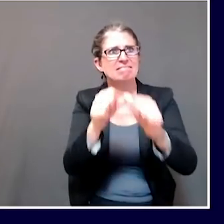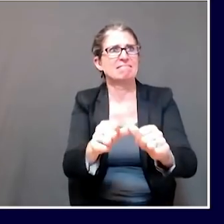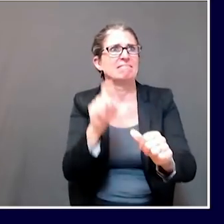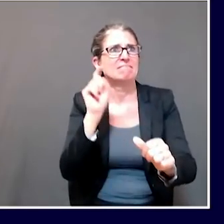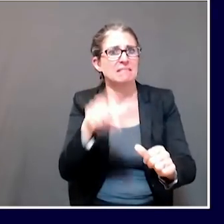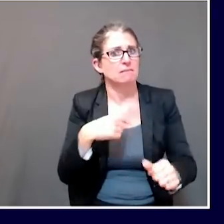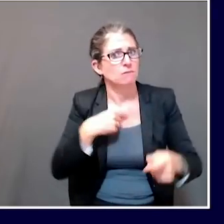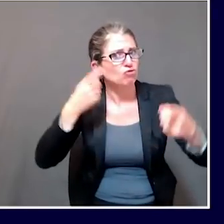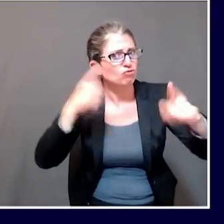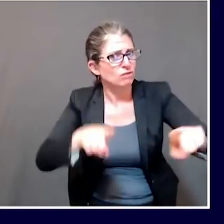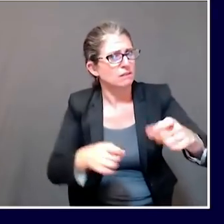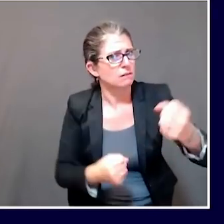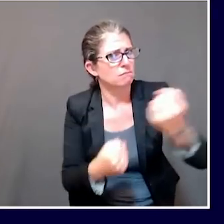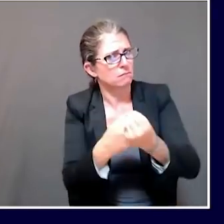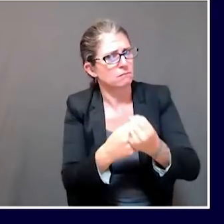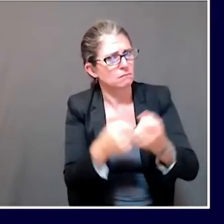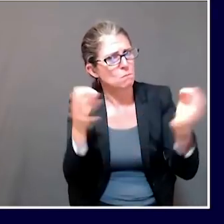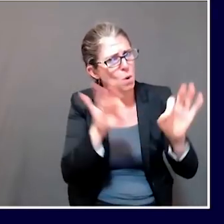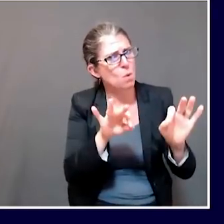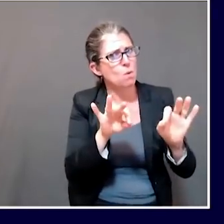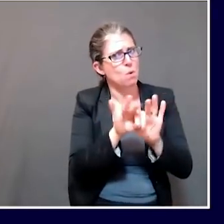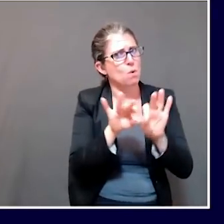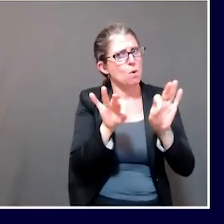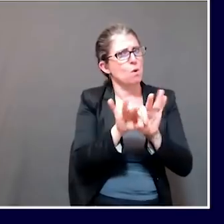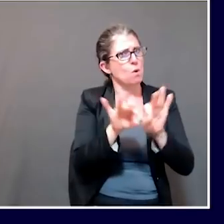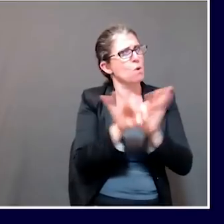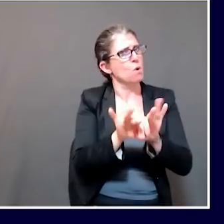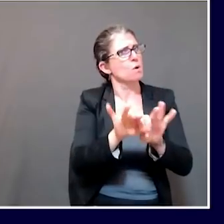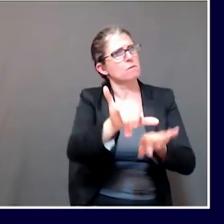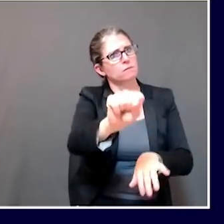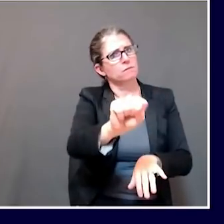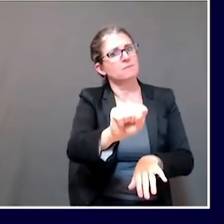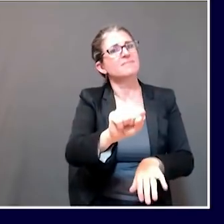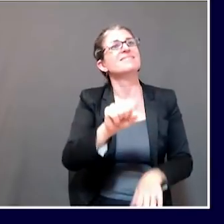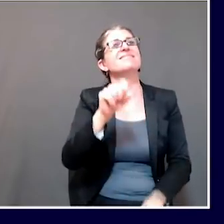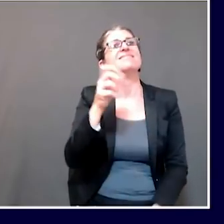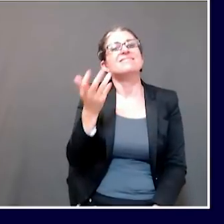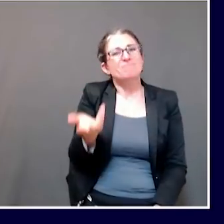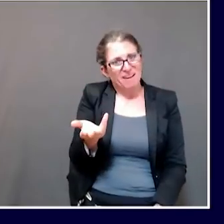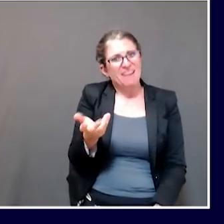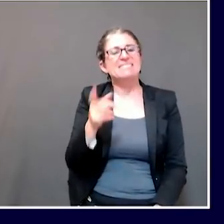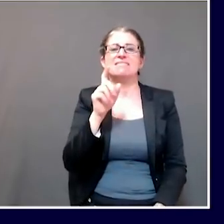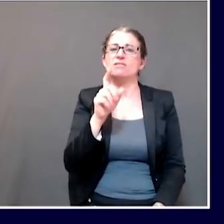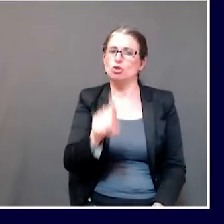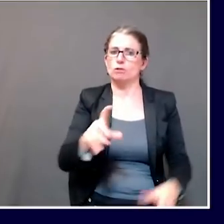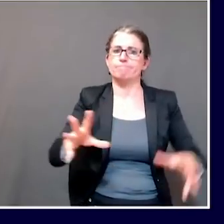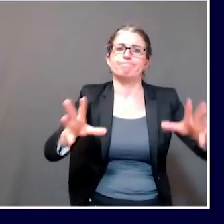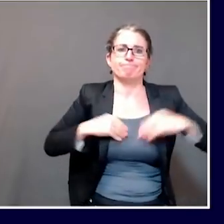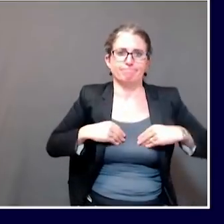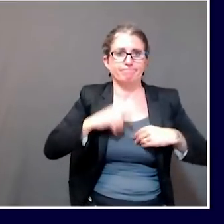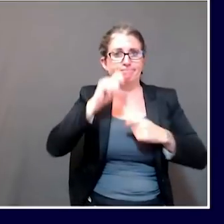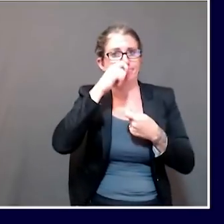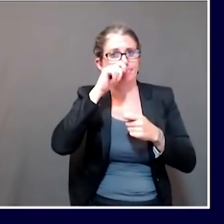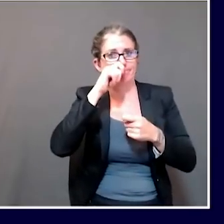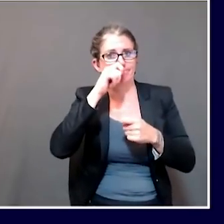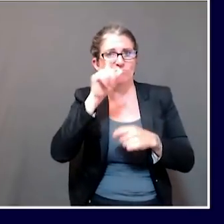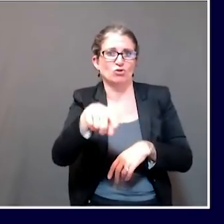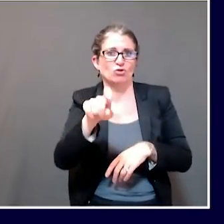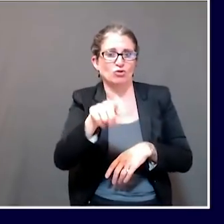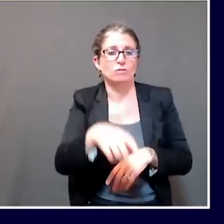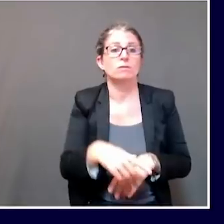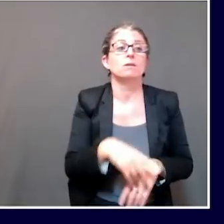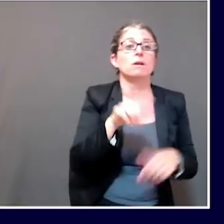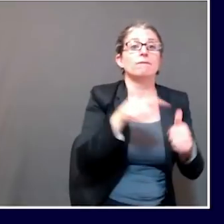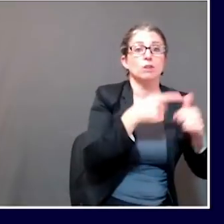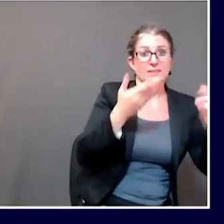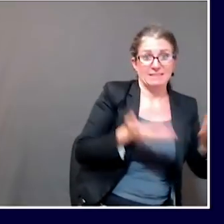that they either quarantine or get a COVID-19 test either before they leave or upon return. We recognize that